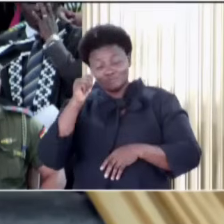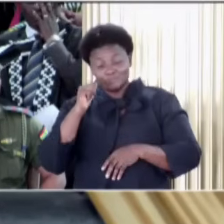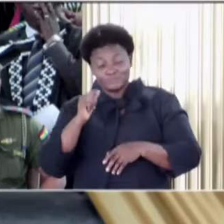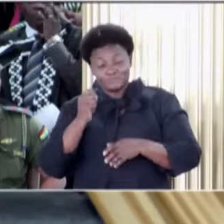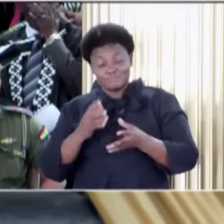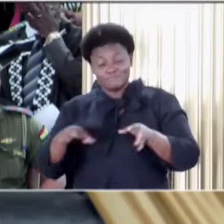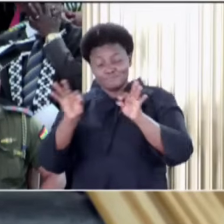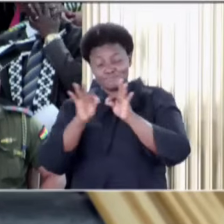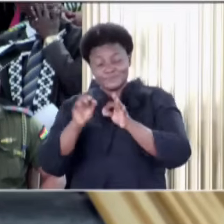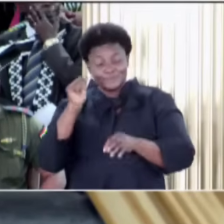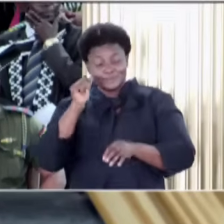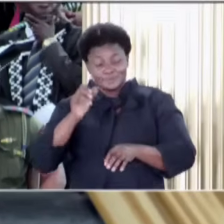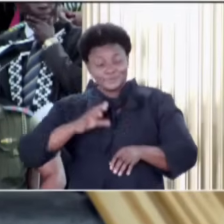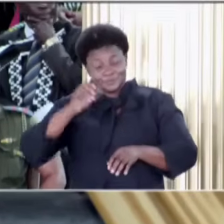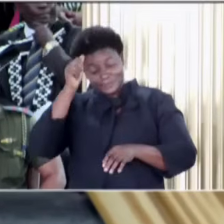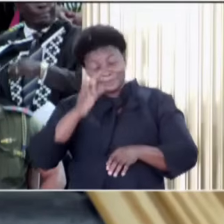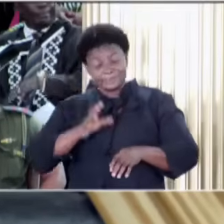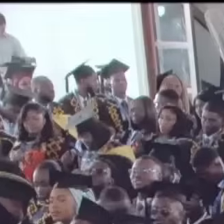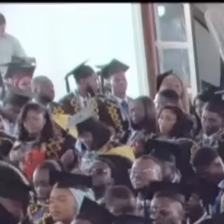good morning.